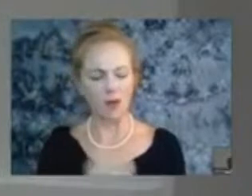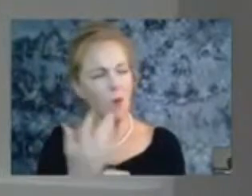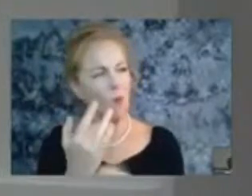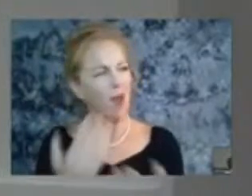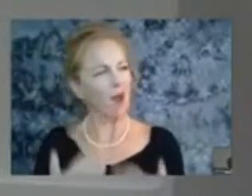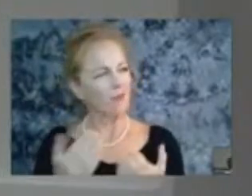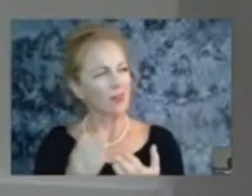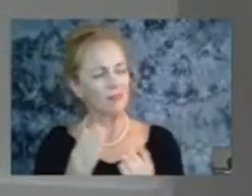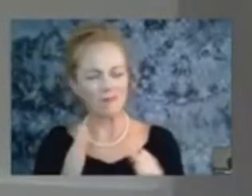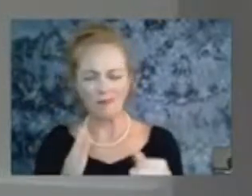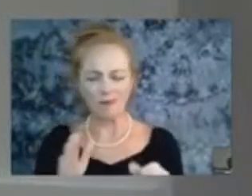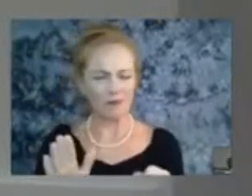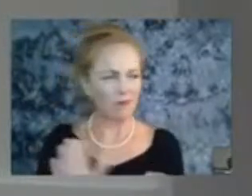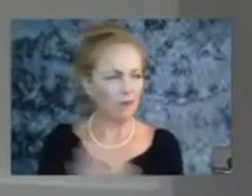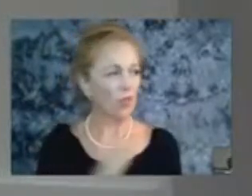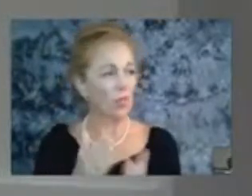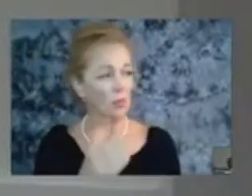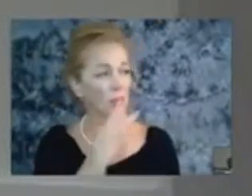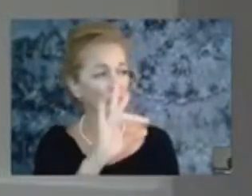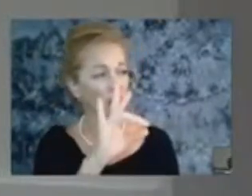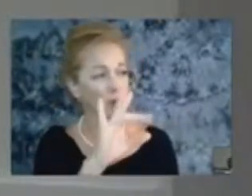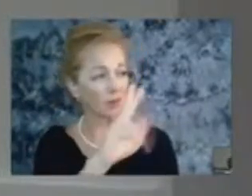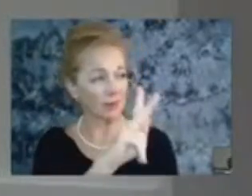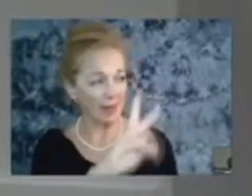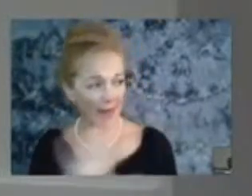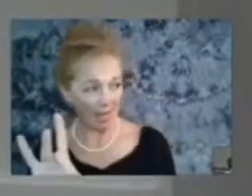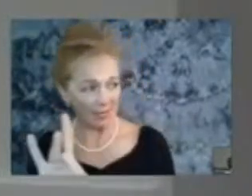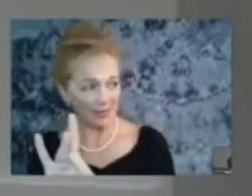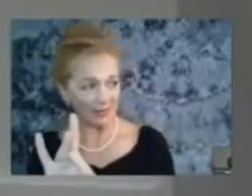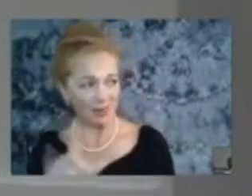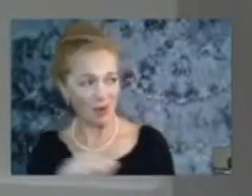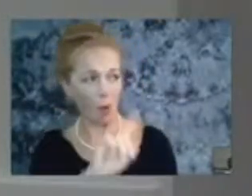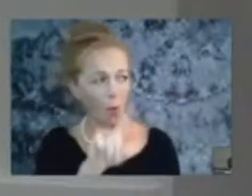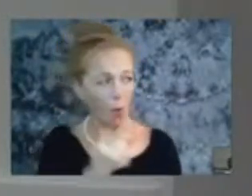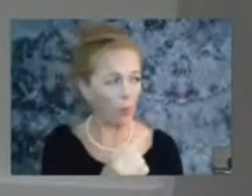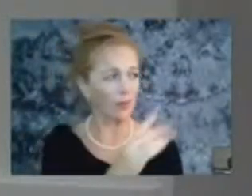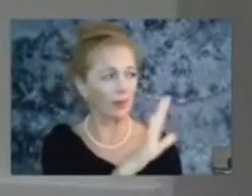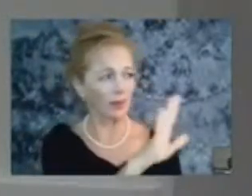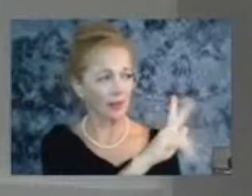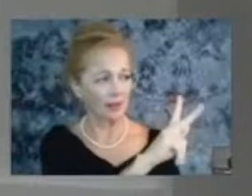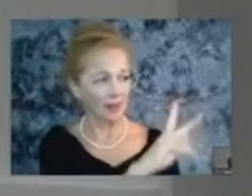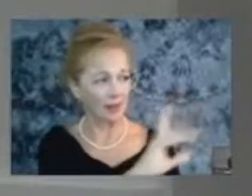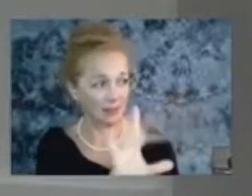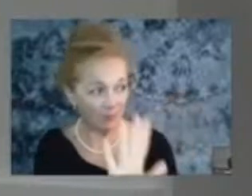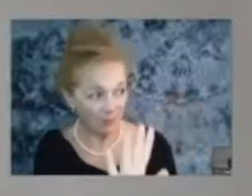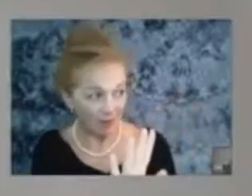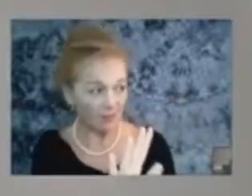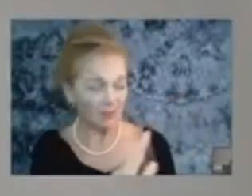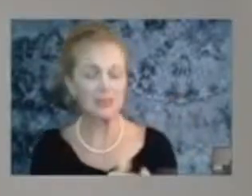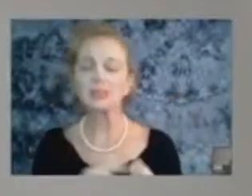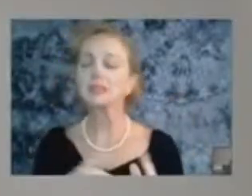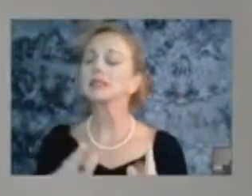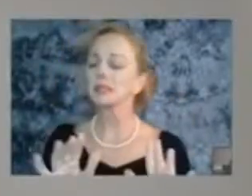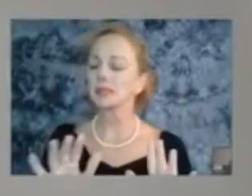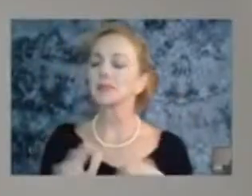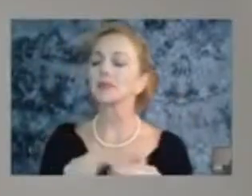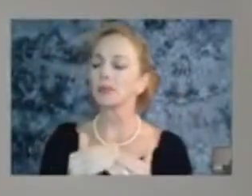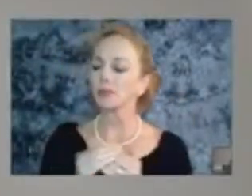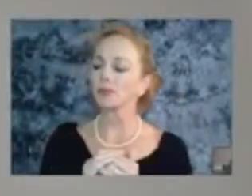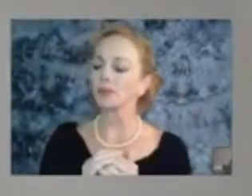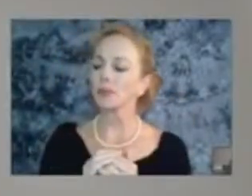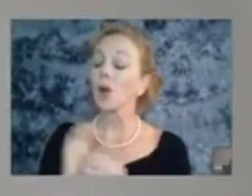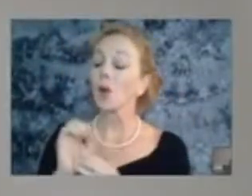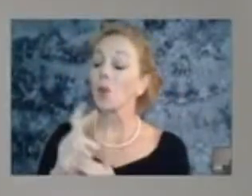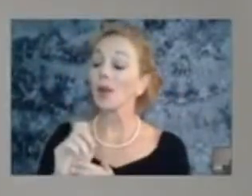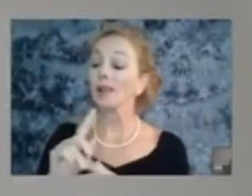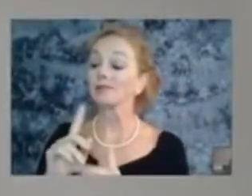grade. Yeah, absolutely. First of all, by combining our different technology systems, we were able to get a good estimate of